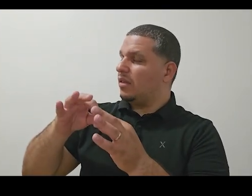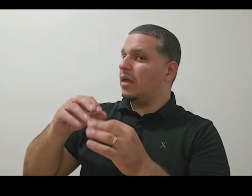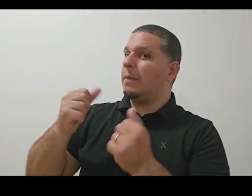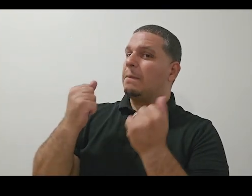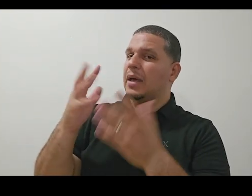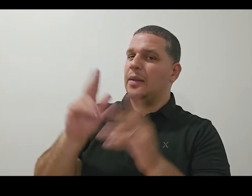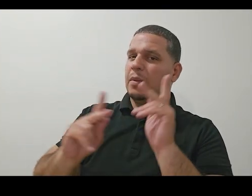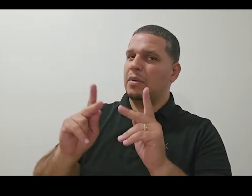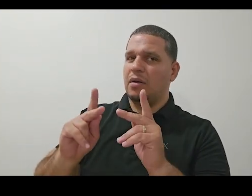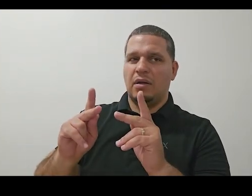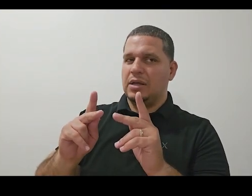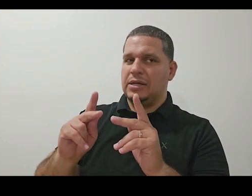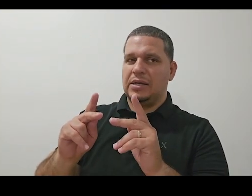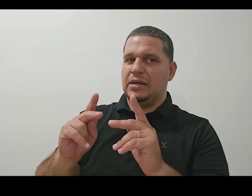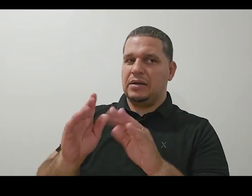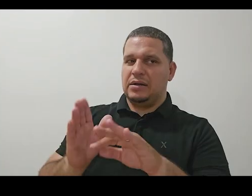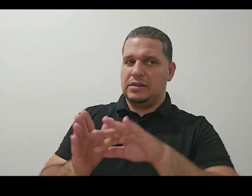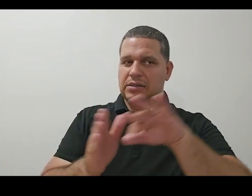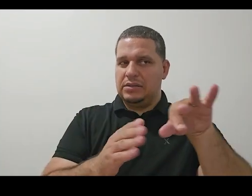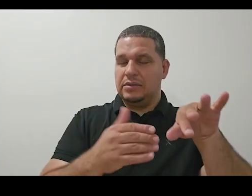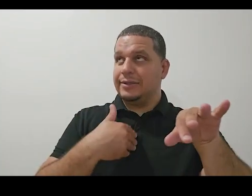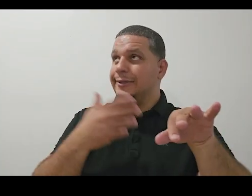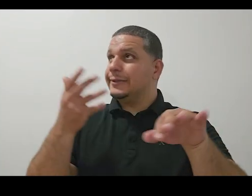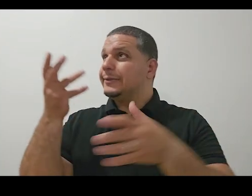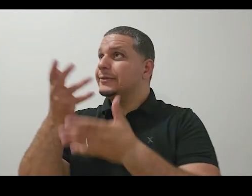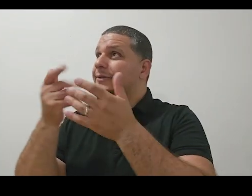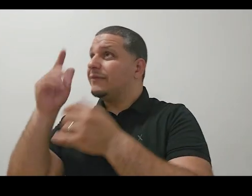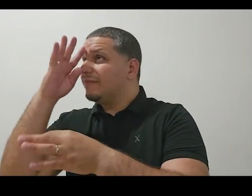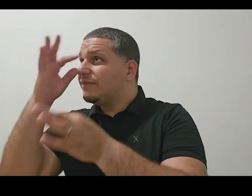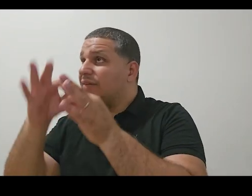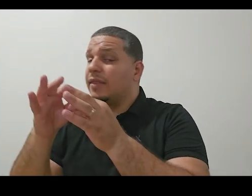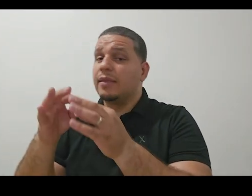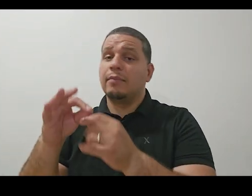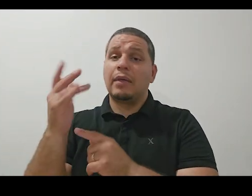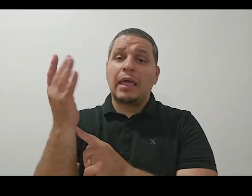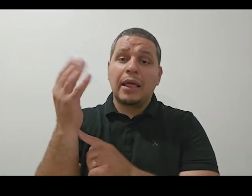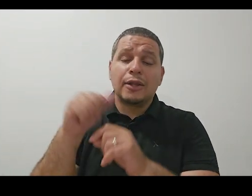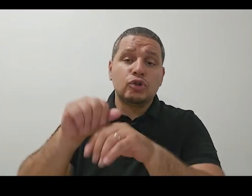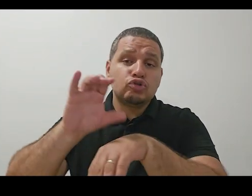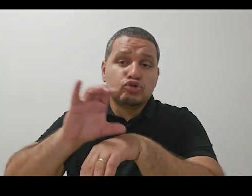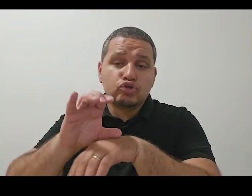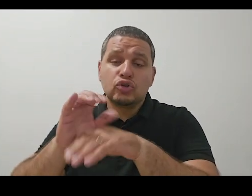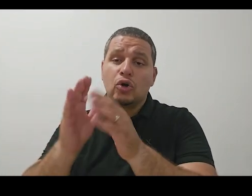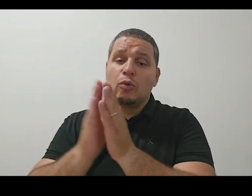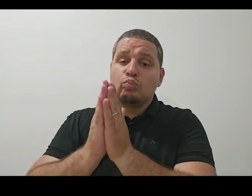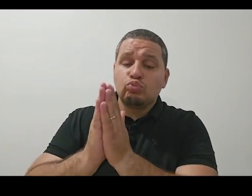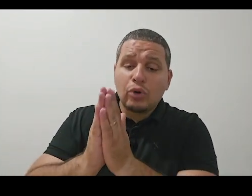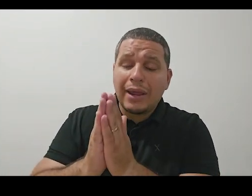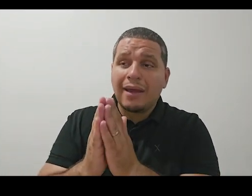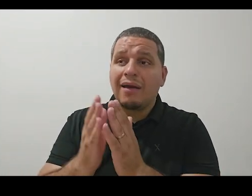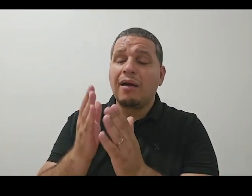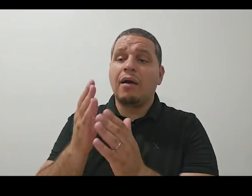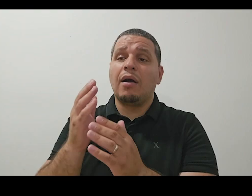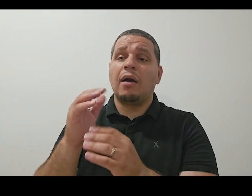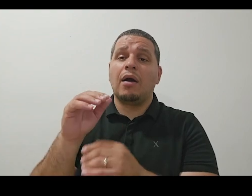people will rather go towards their faith, whether it's lighting a candle in a church, whether they're praying in, at a